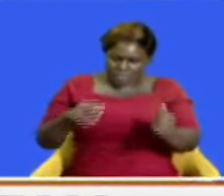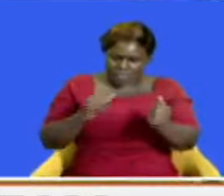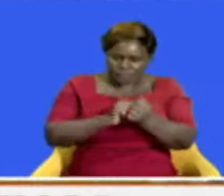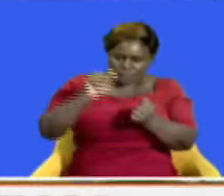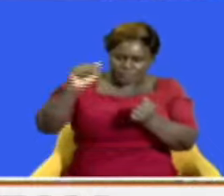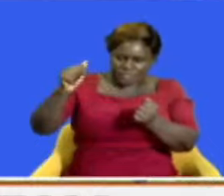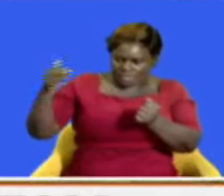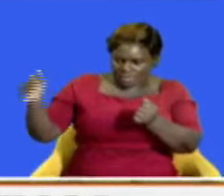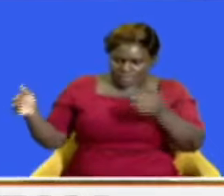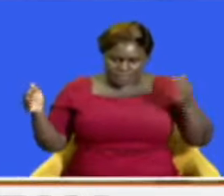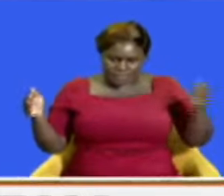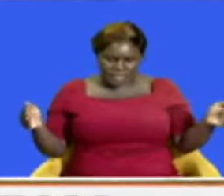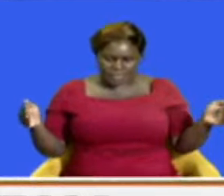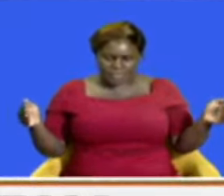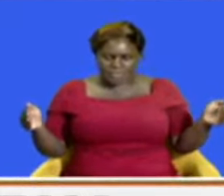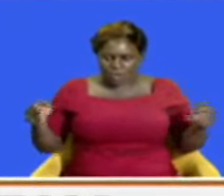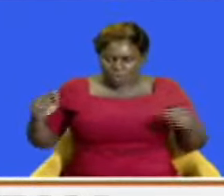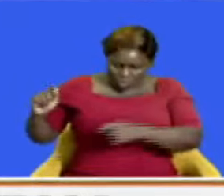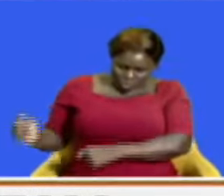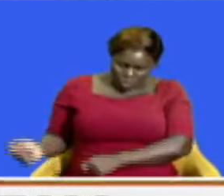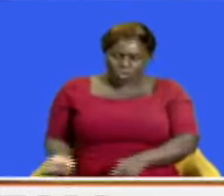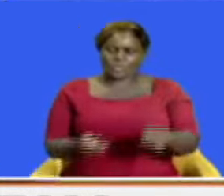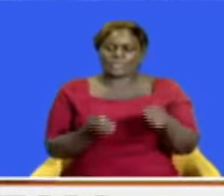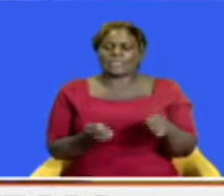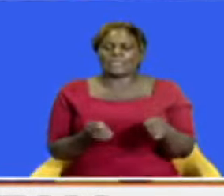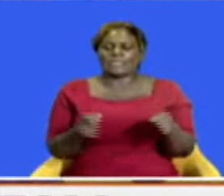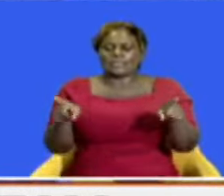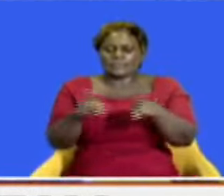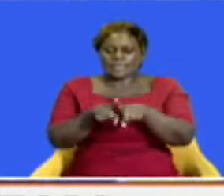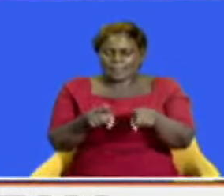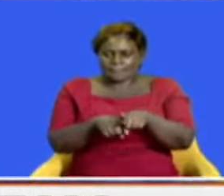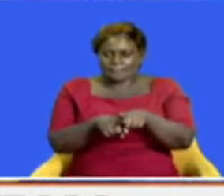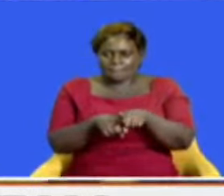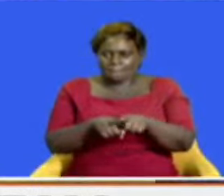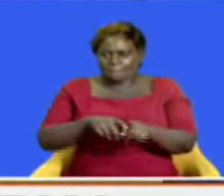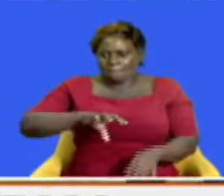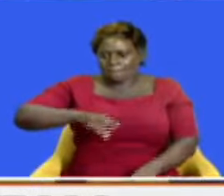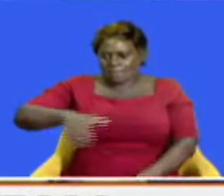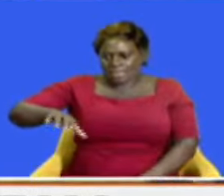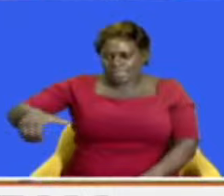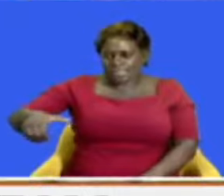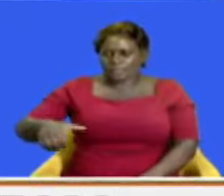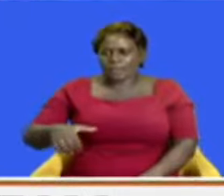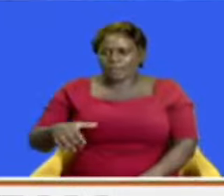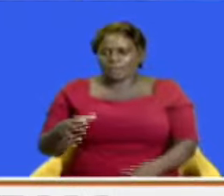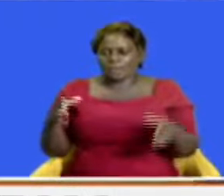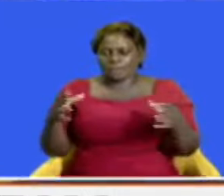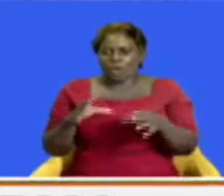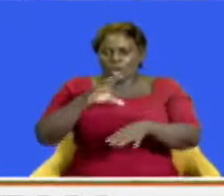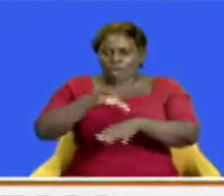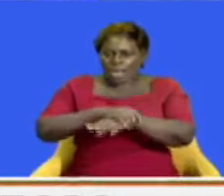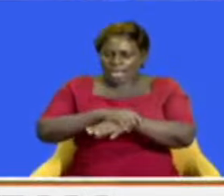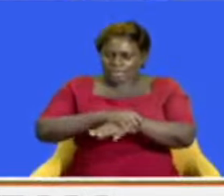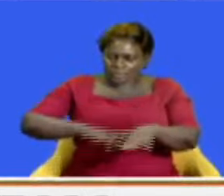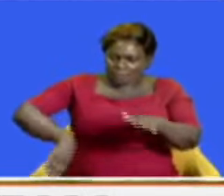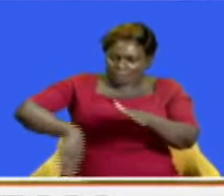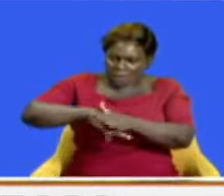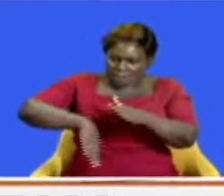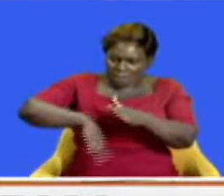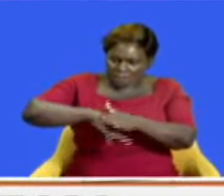aside, hockey, and even basketball. Because the school clinched the